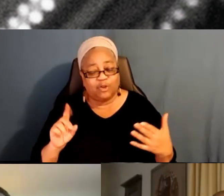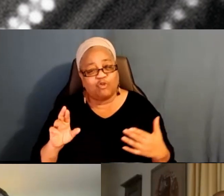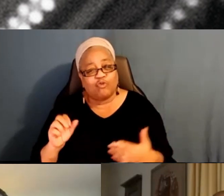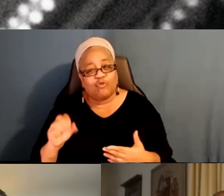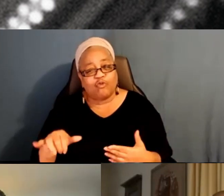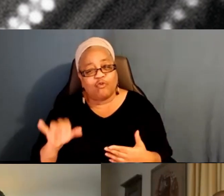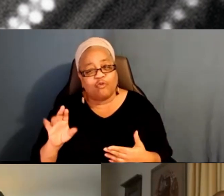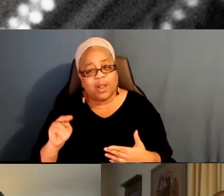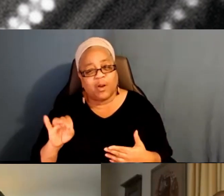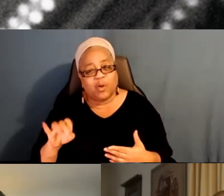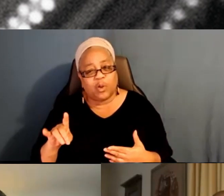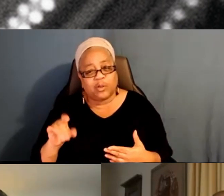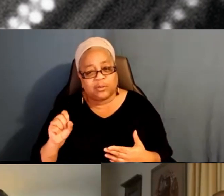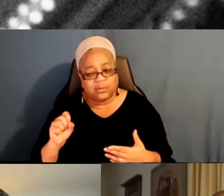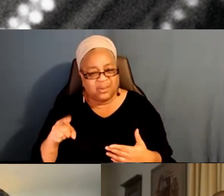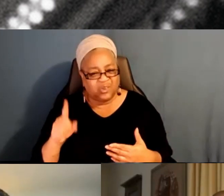particularly